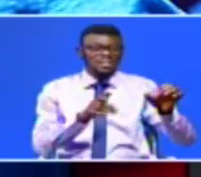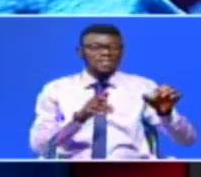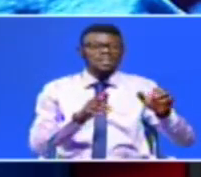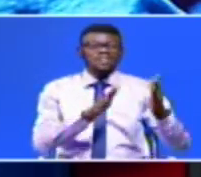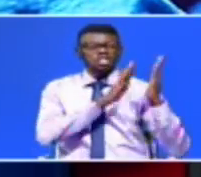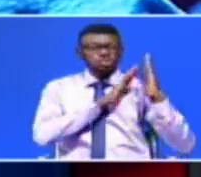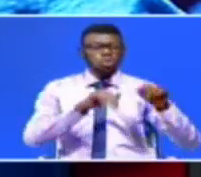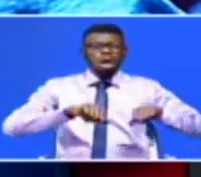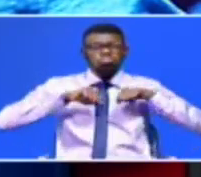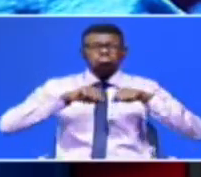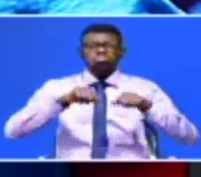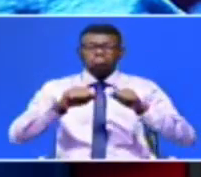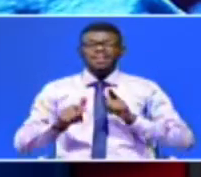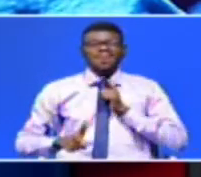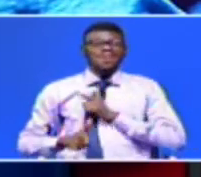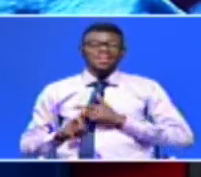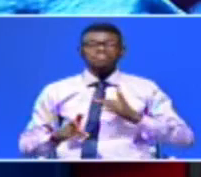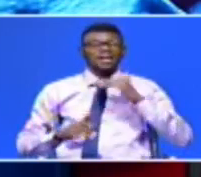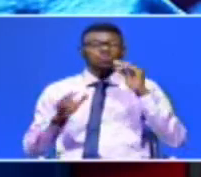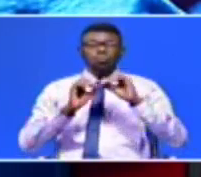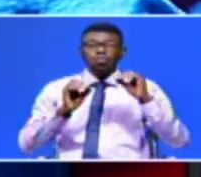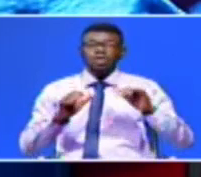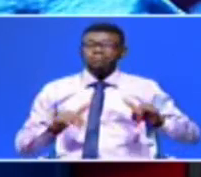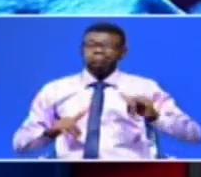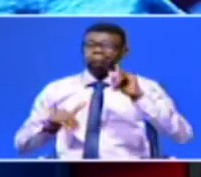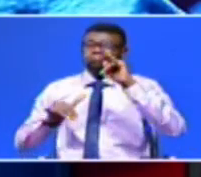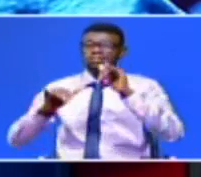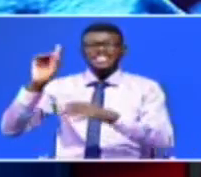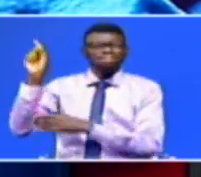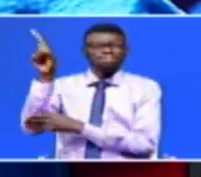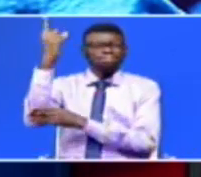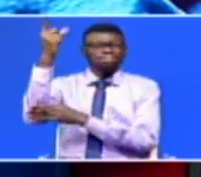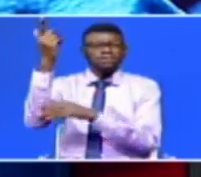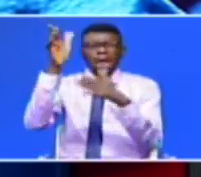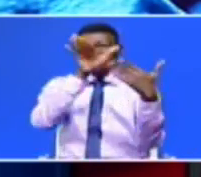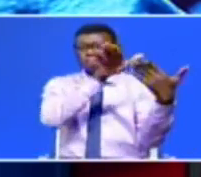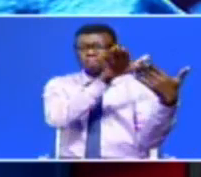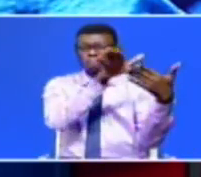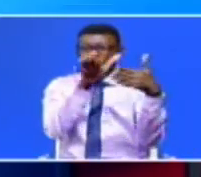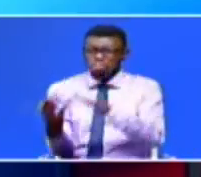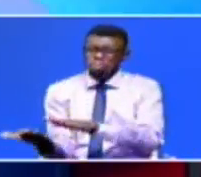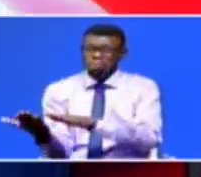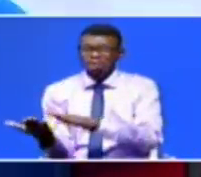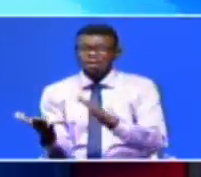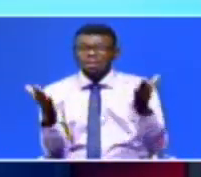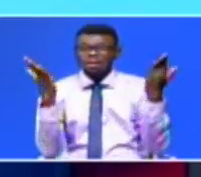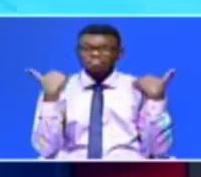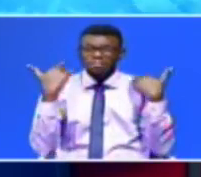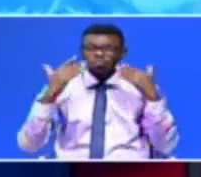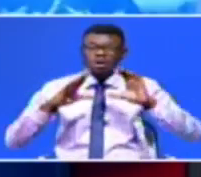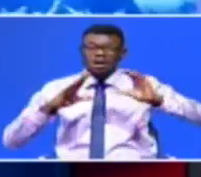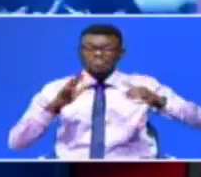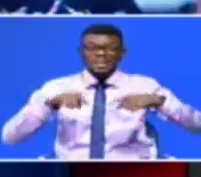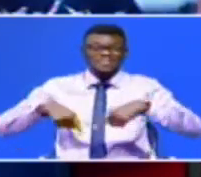officials, escaped death narrowly after a helicopter they were flying in crashed in Kithoka, Meru County. The six were en route